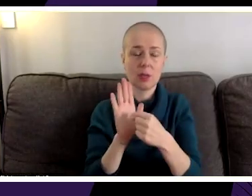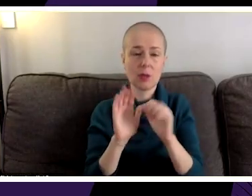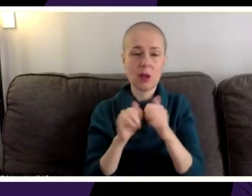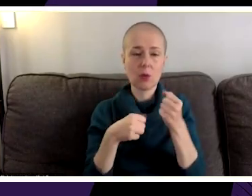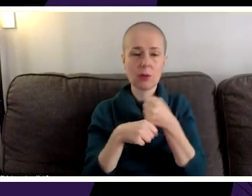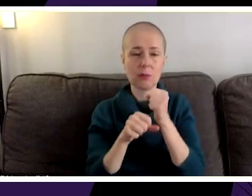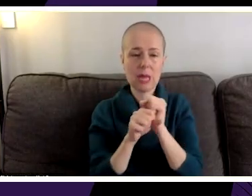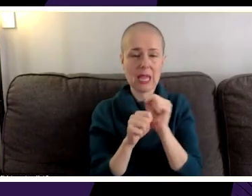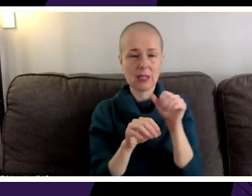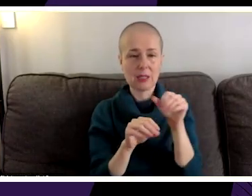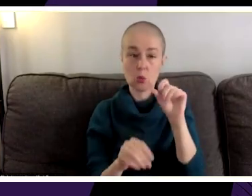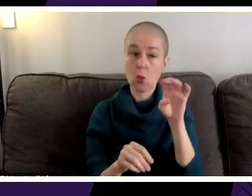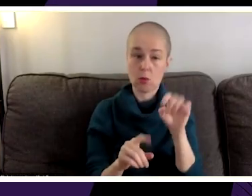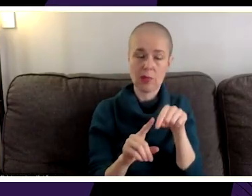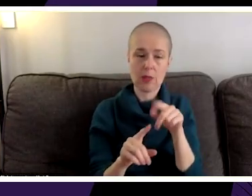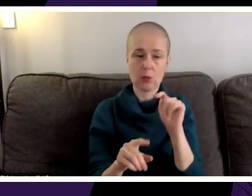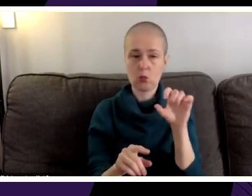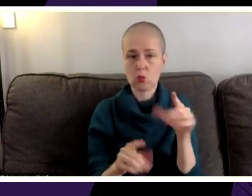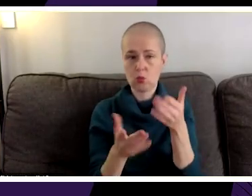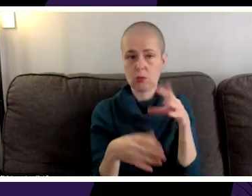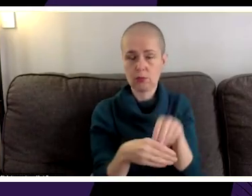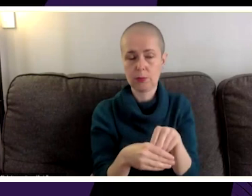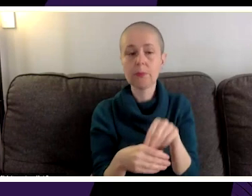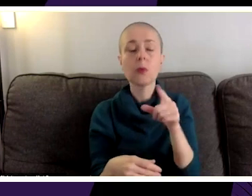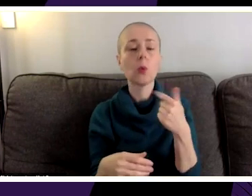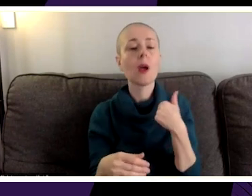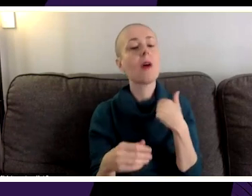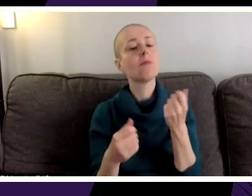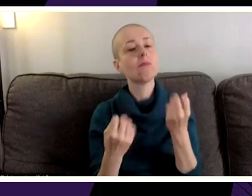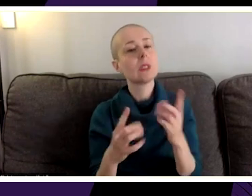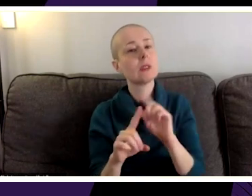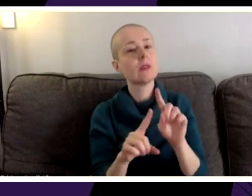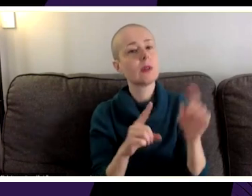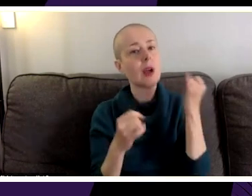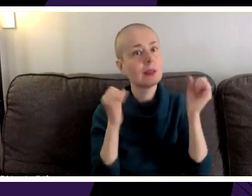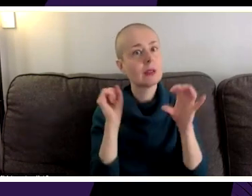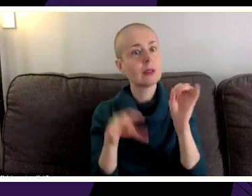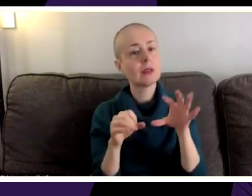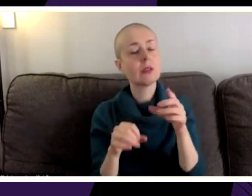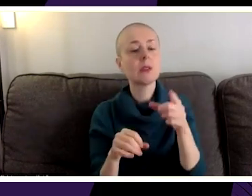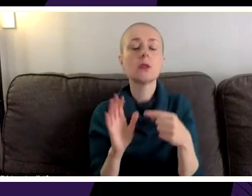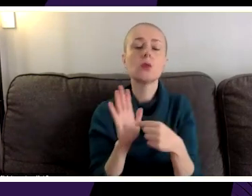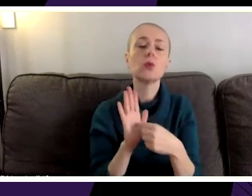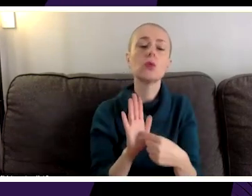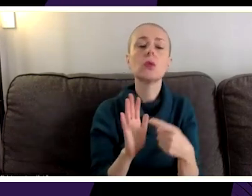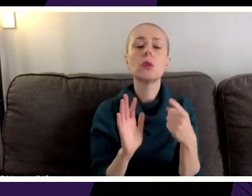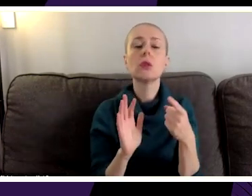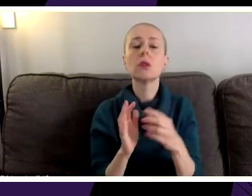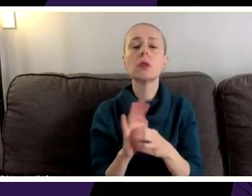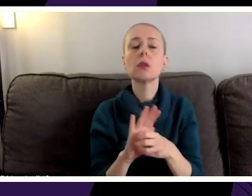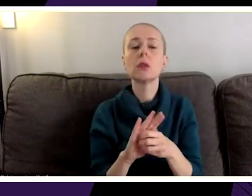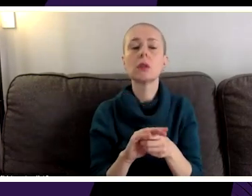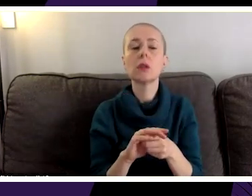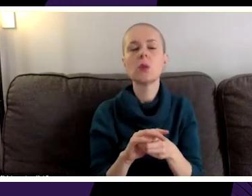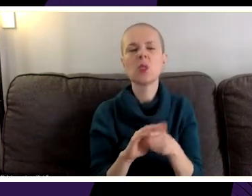tool. So we had various ideas in terms of, like, oh, if the here's